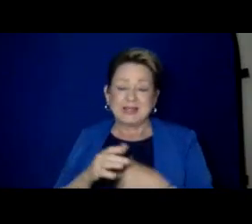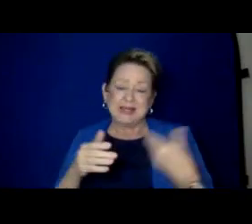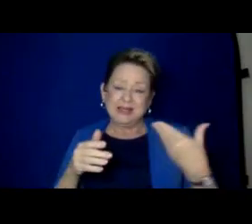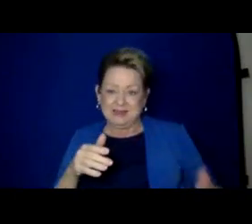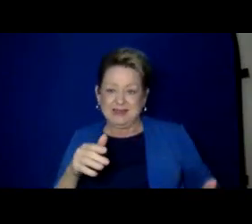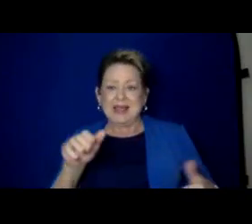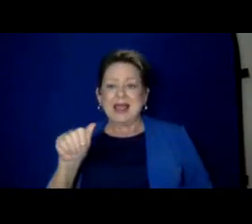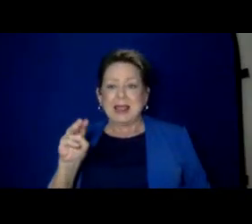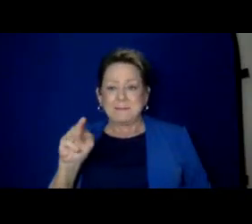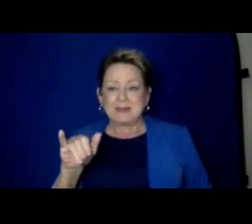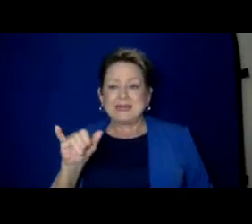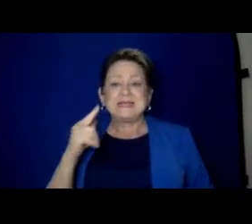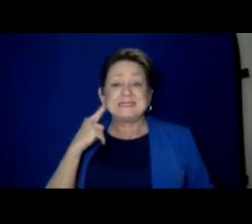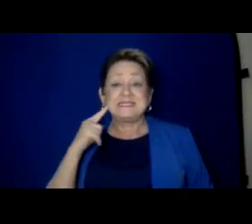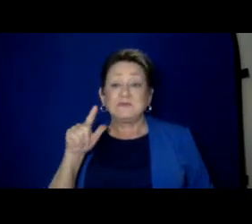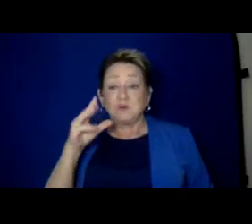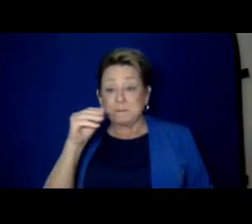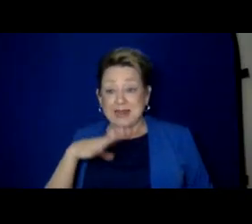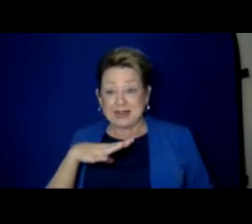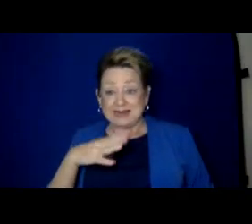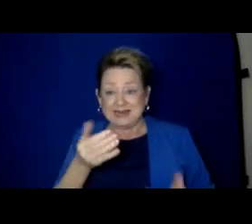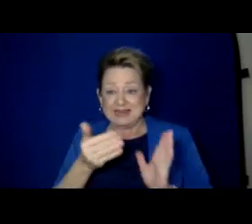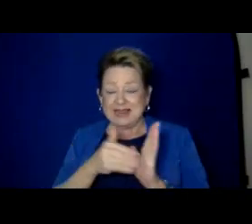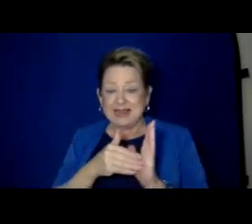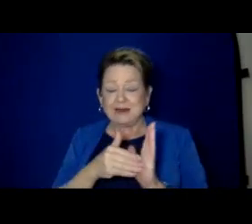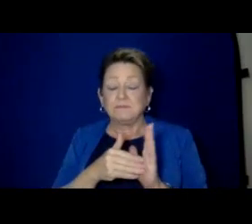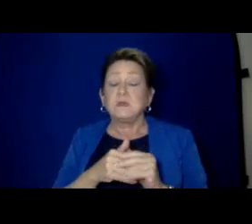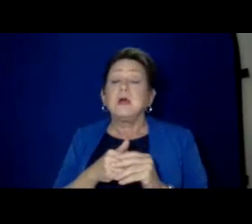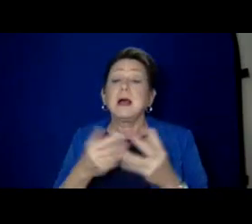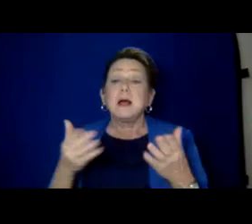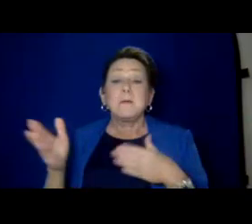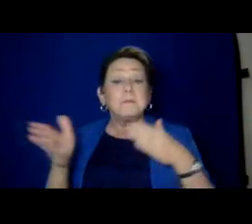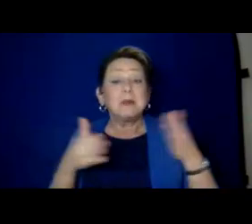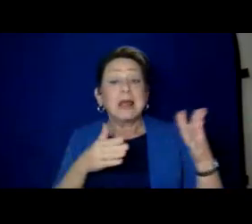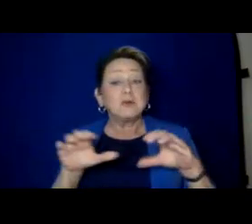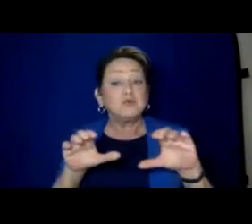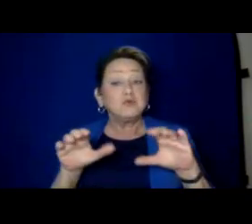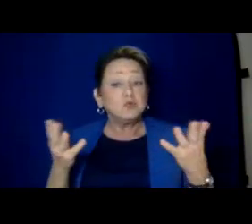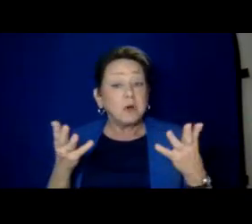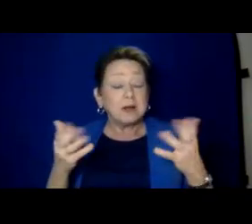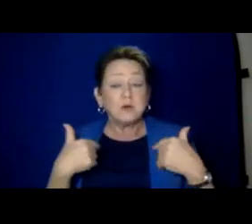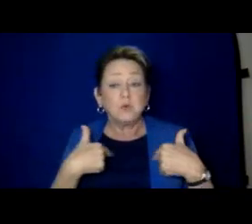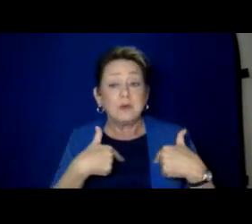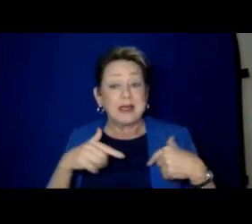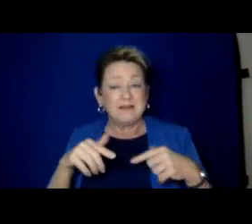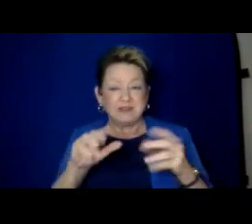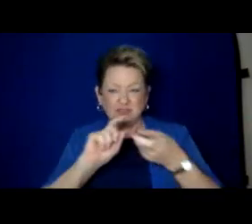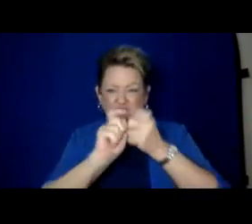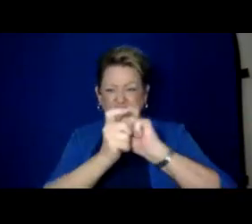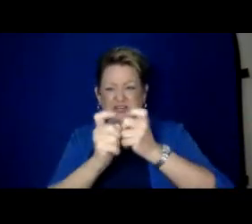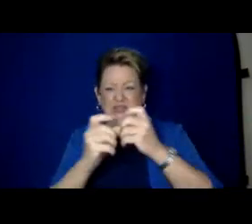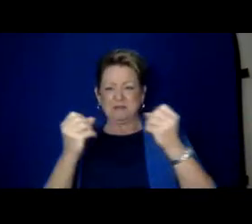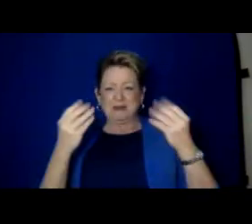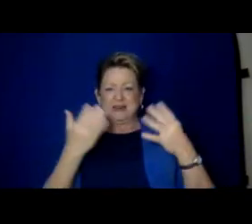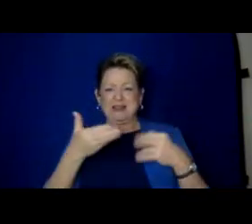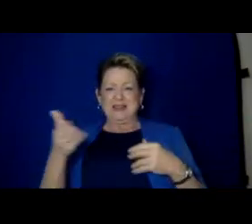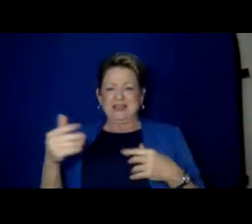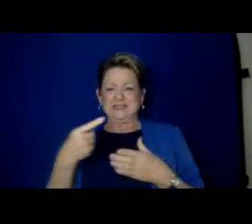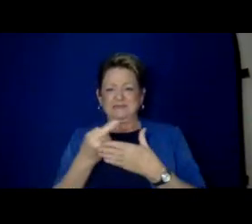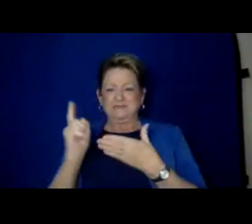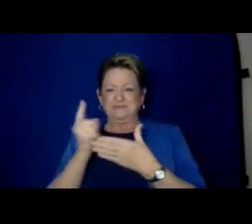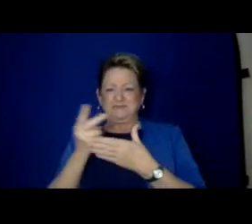again. So what we will plan to do, we have a lot of moving pieces here in the last week or two with this update.